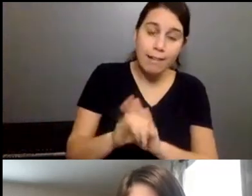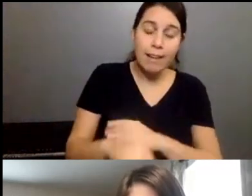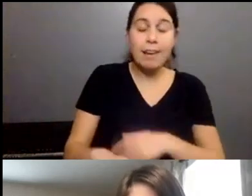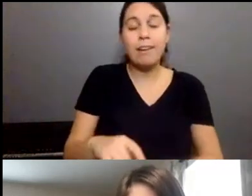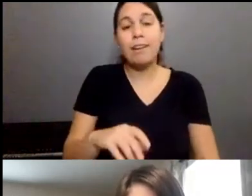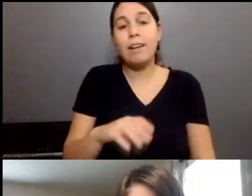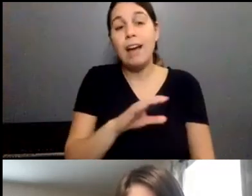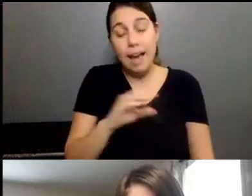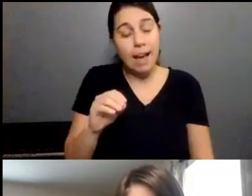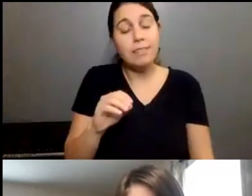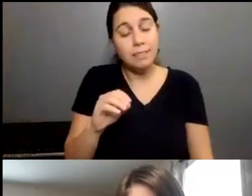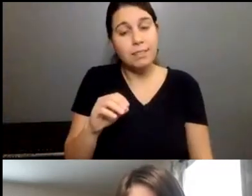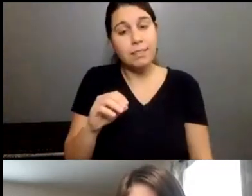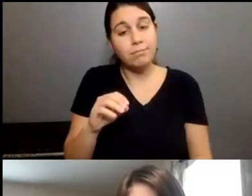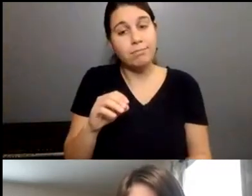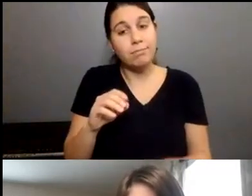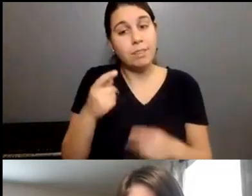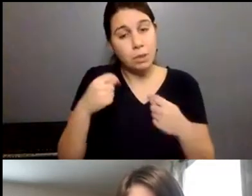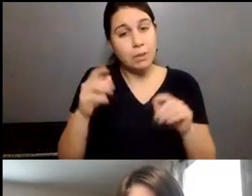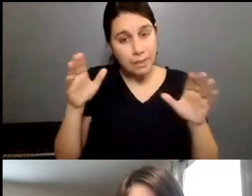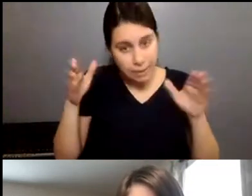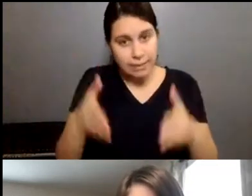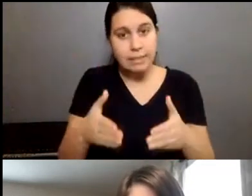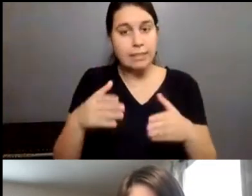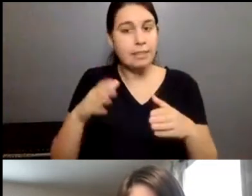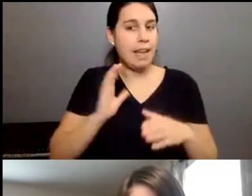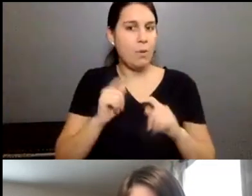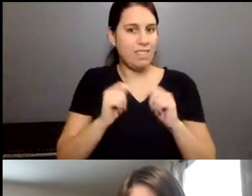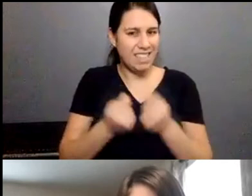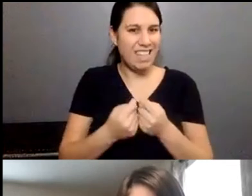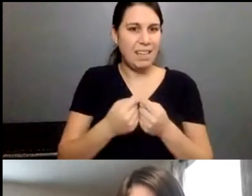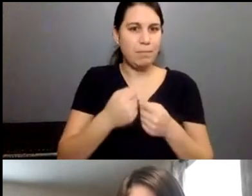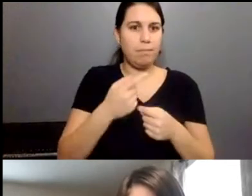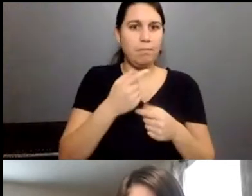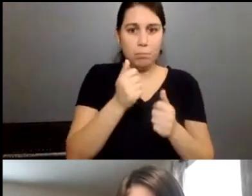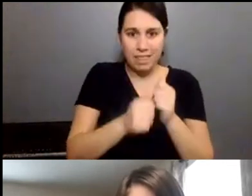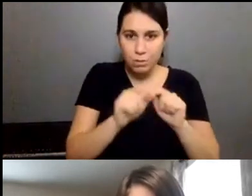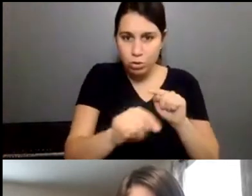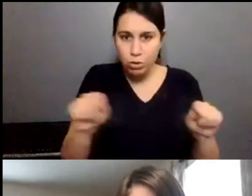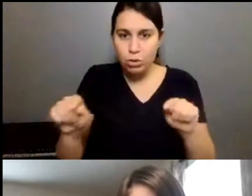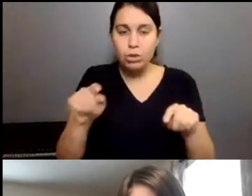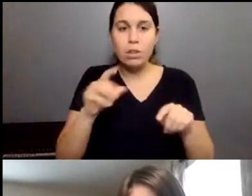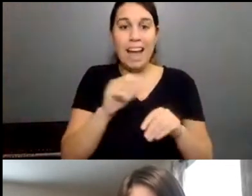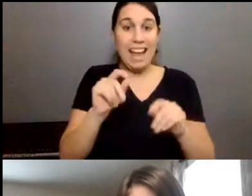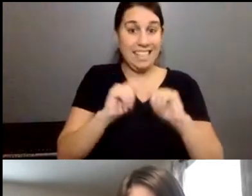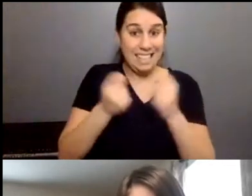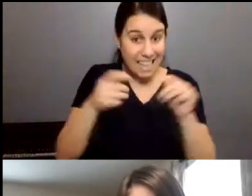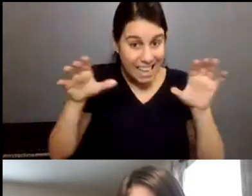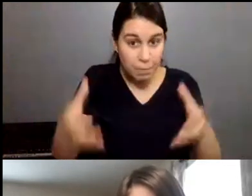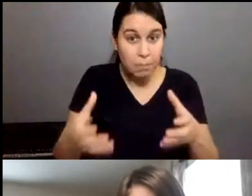had a lot of efforts within our team on an individual basis as well as on a team basis. And